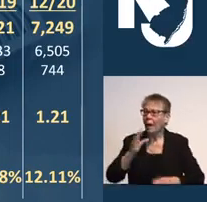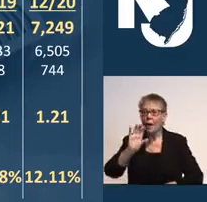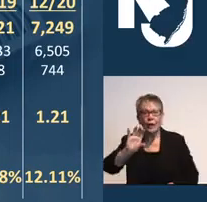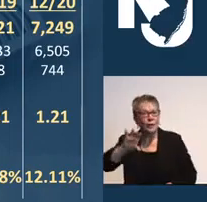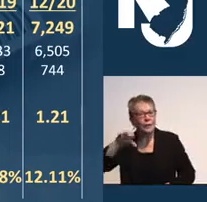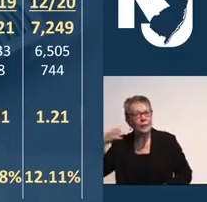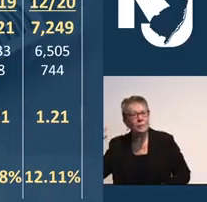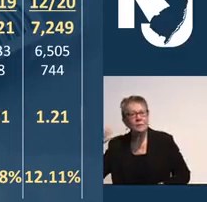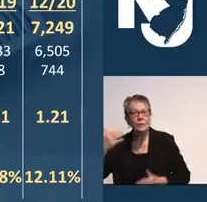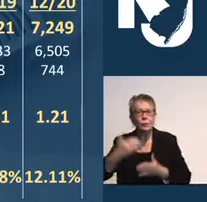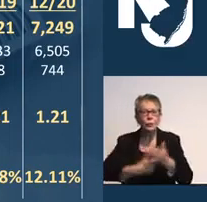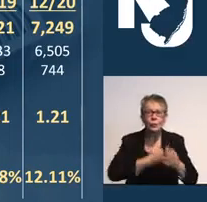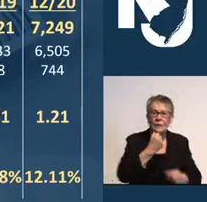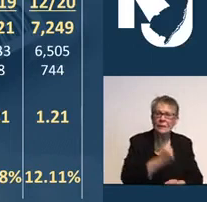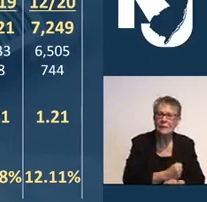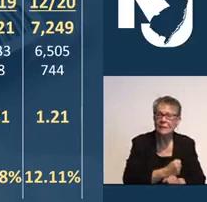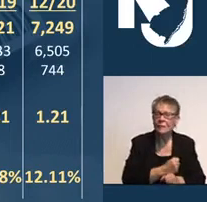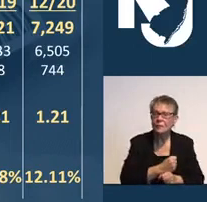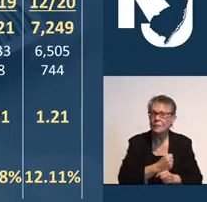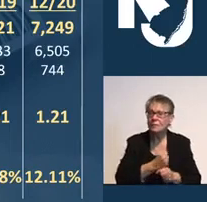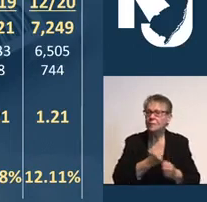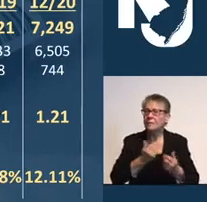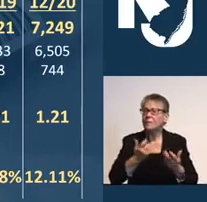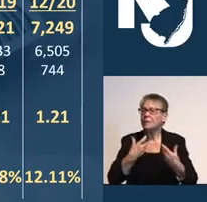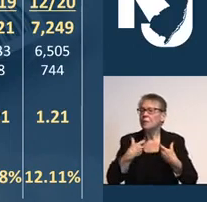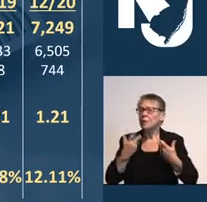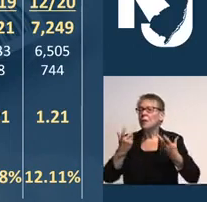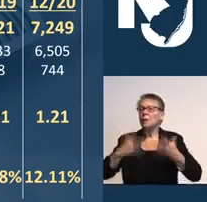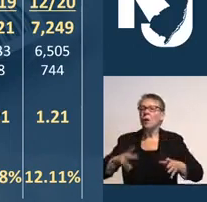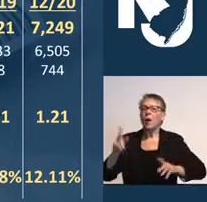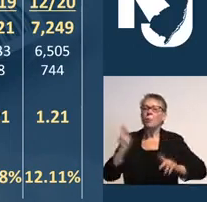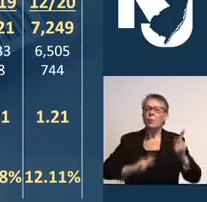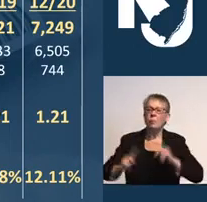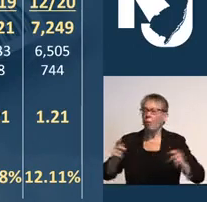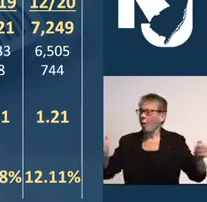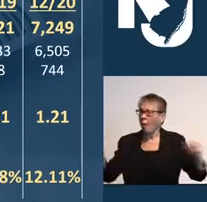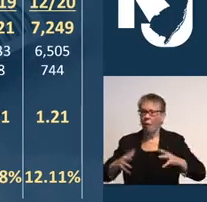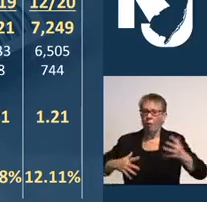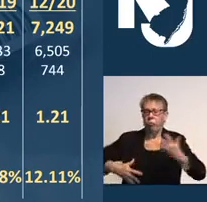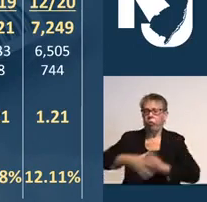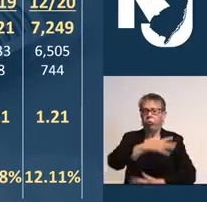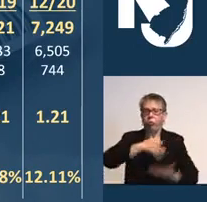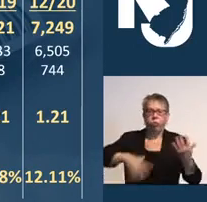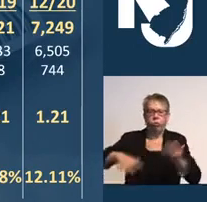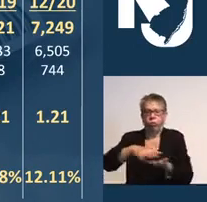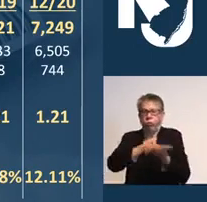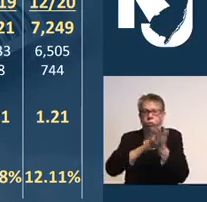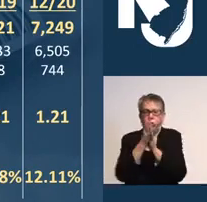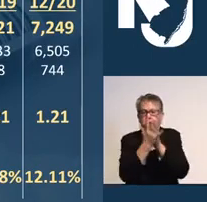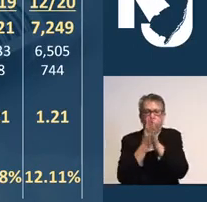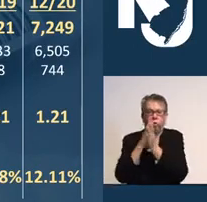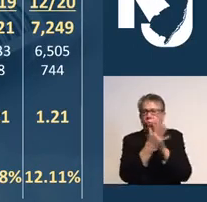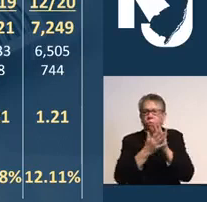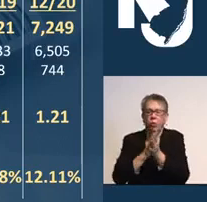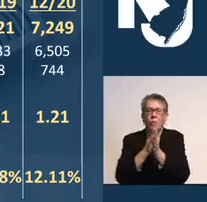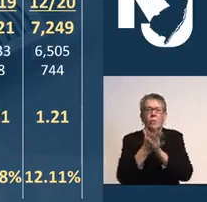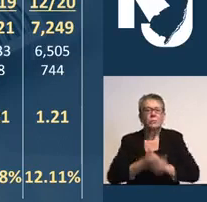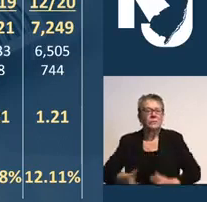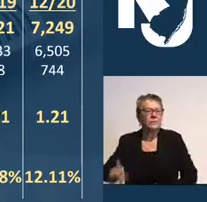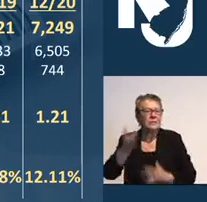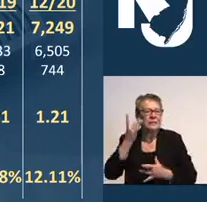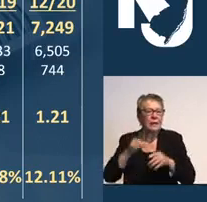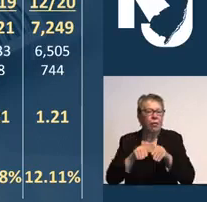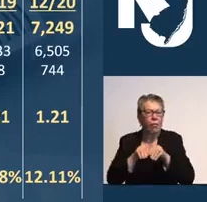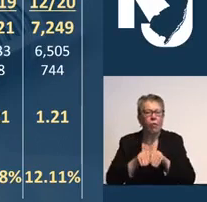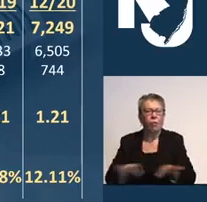the last thing anyone wants is for a holiday gathering to lead to more cases. So first and foremost, if you are feeling